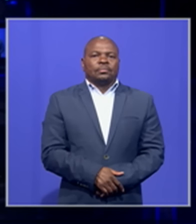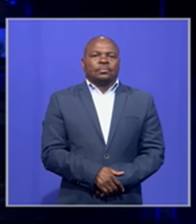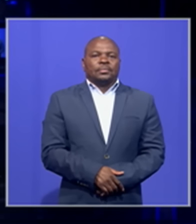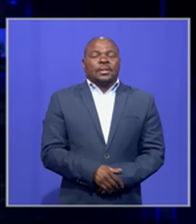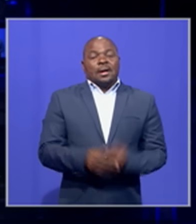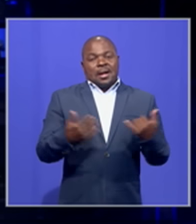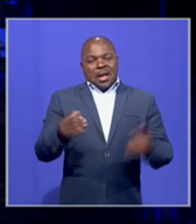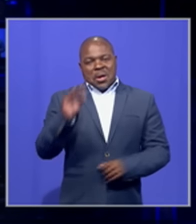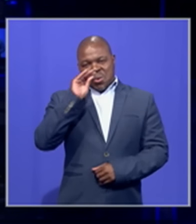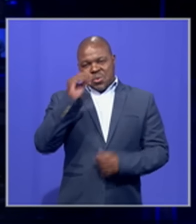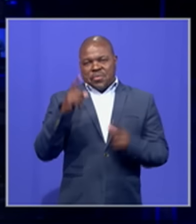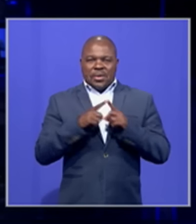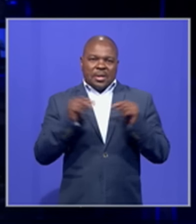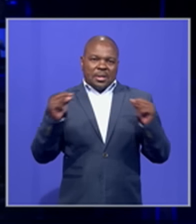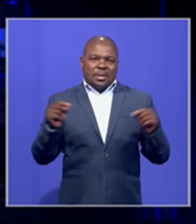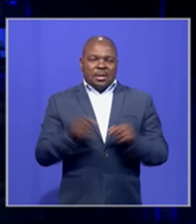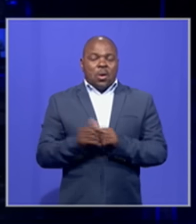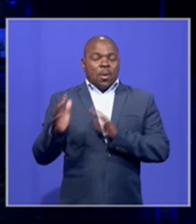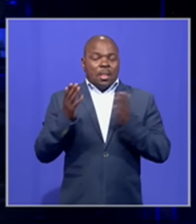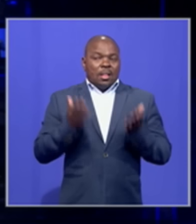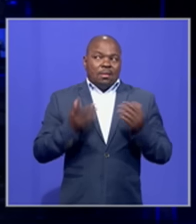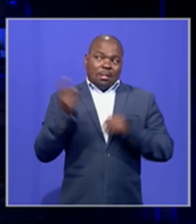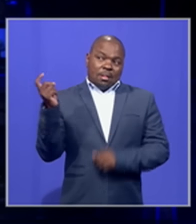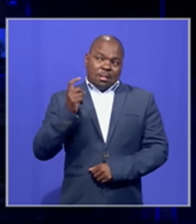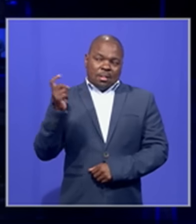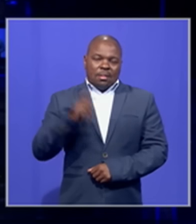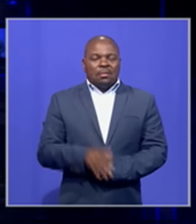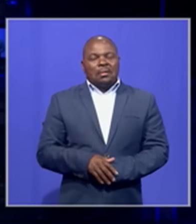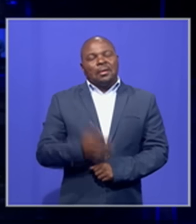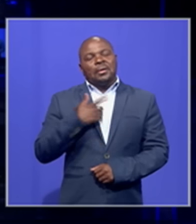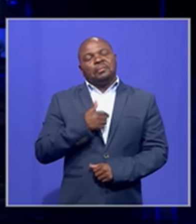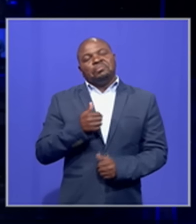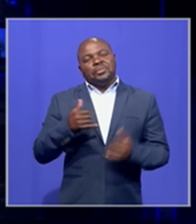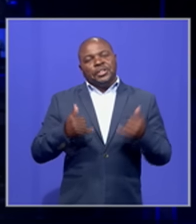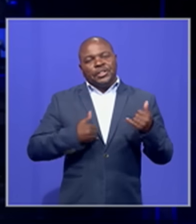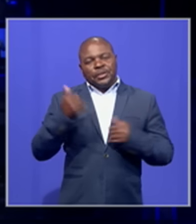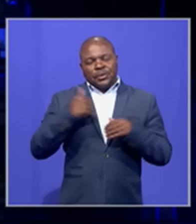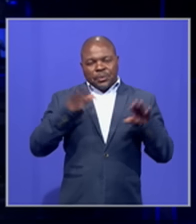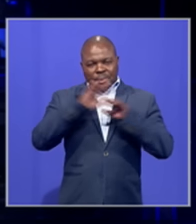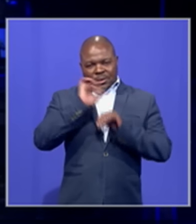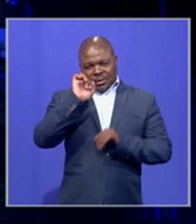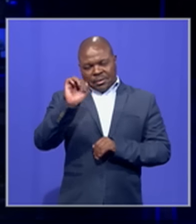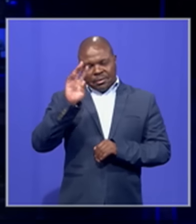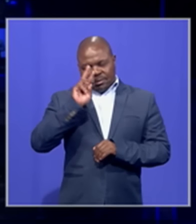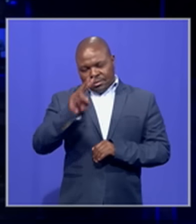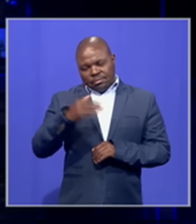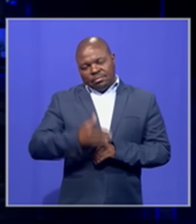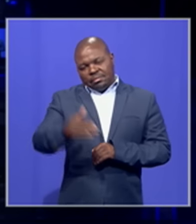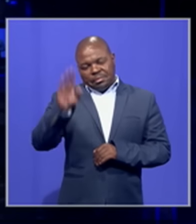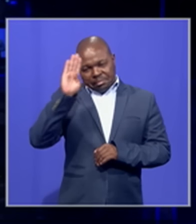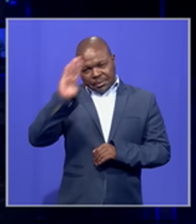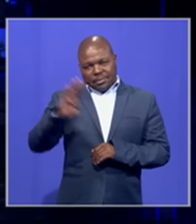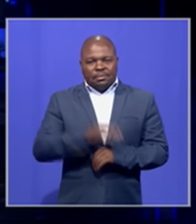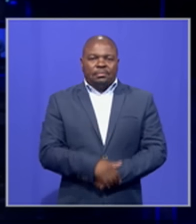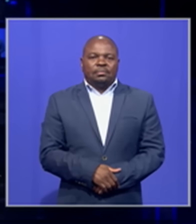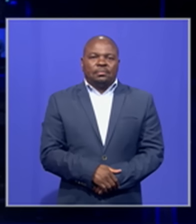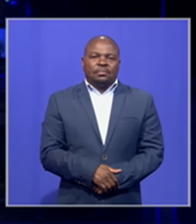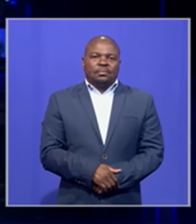Mohi di bila hakalo tsa kajeno o bolipi bo latela e se ka le ka sala hantle ho fihla ka kopana hape nakong e tlang salang hantle.